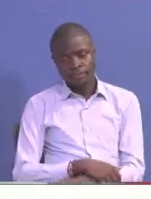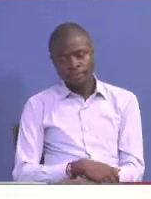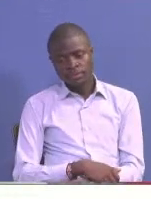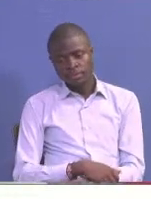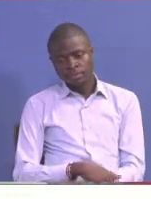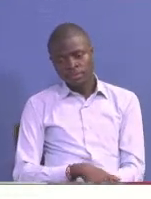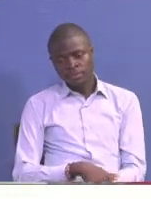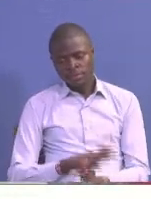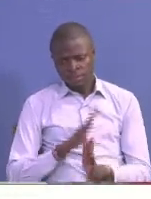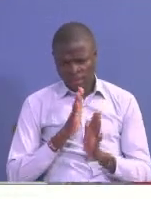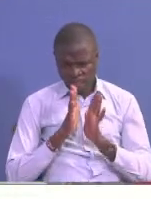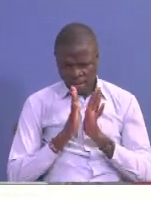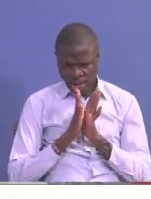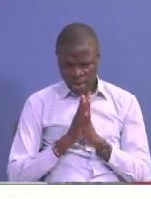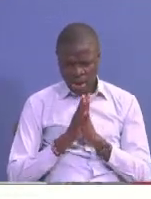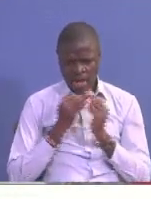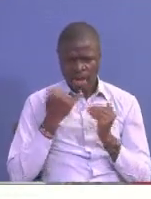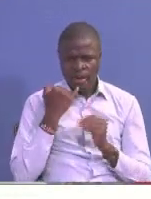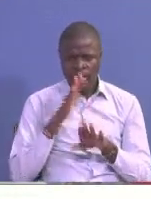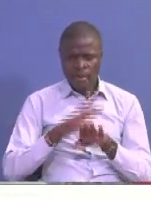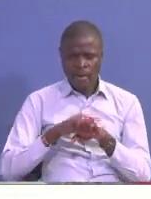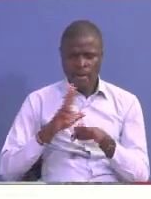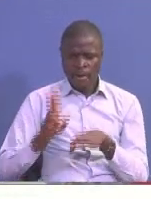The honors is on us.